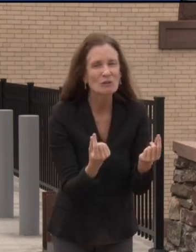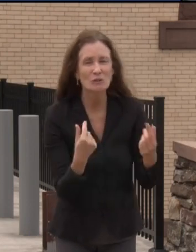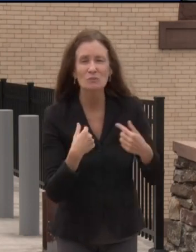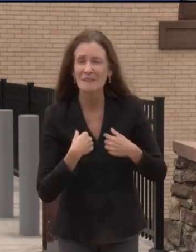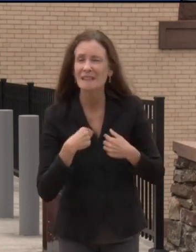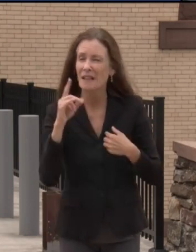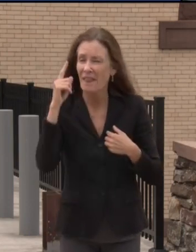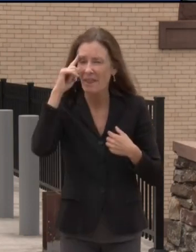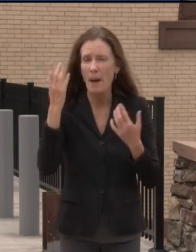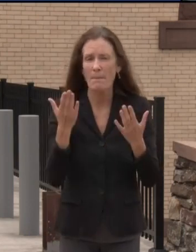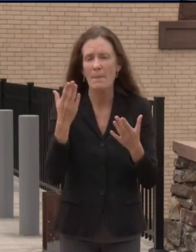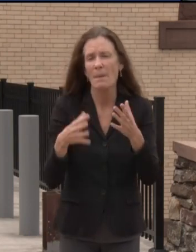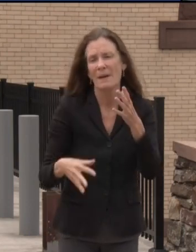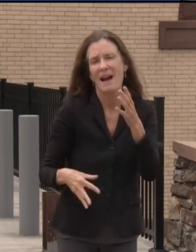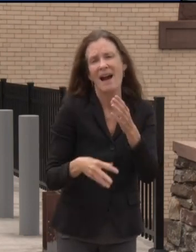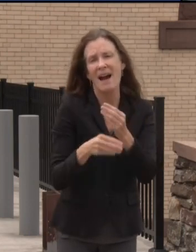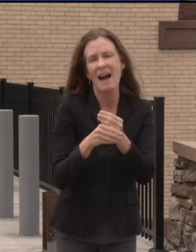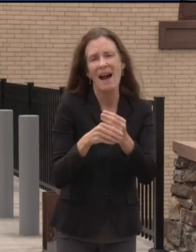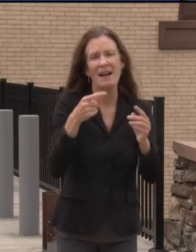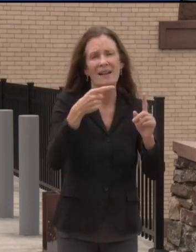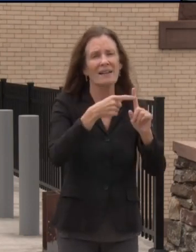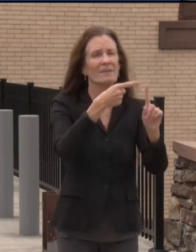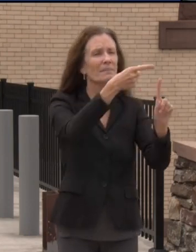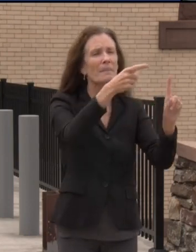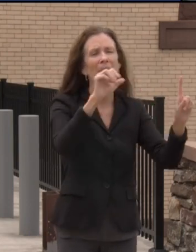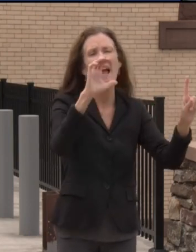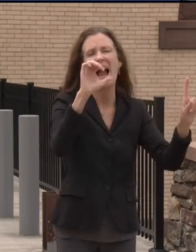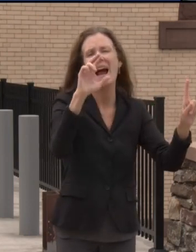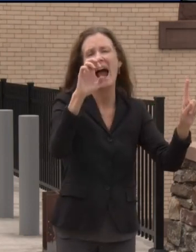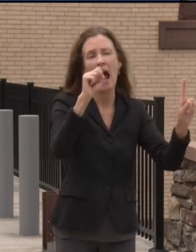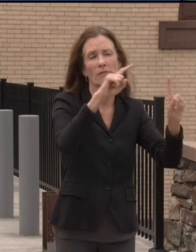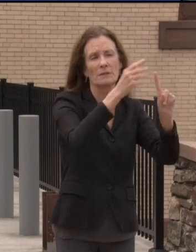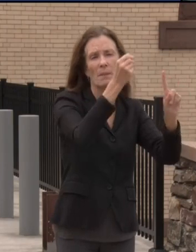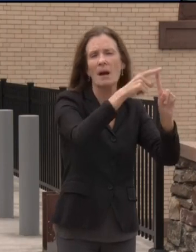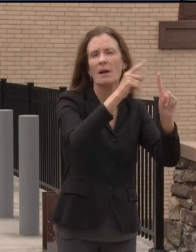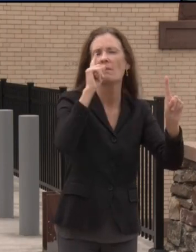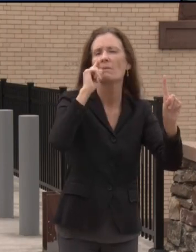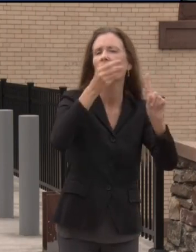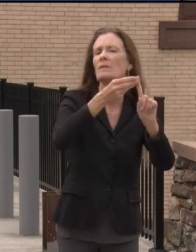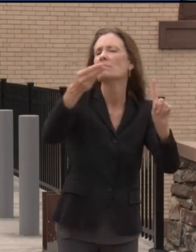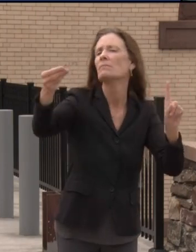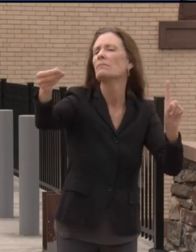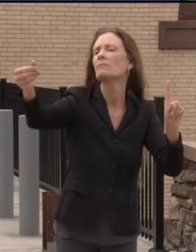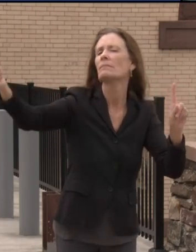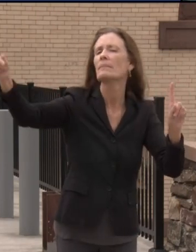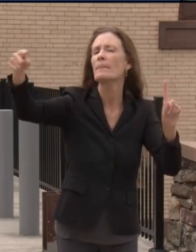CARES Act, $100 million for eviction, $100 million for cutoff of utilities,